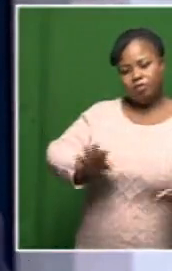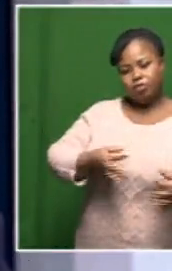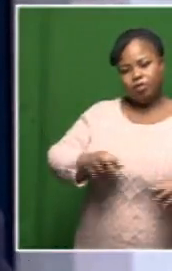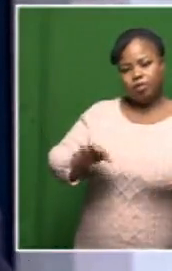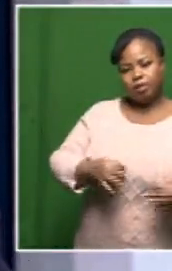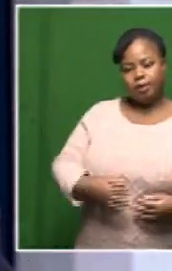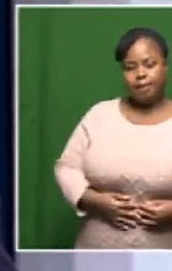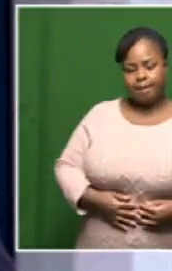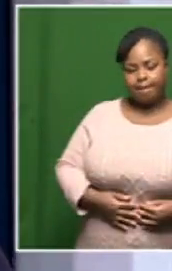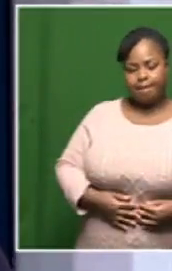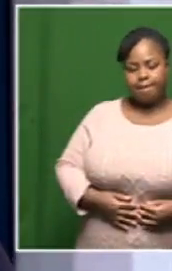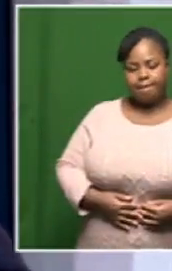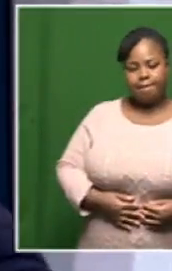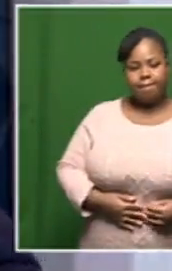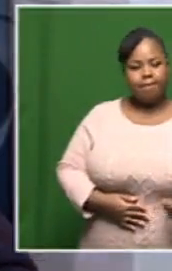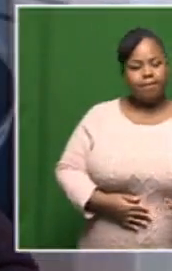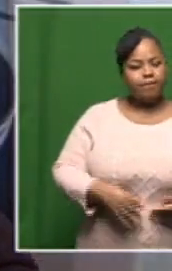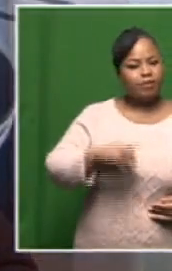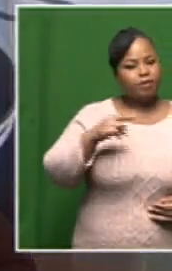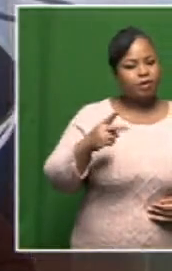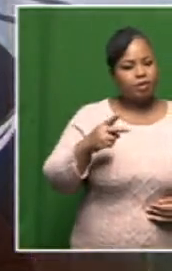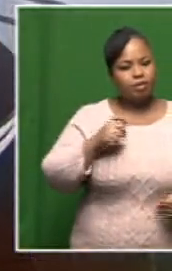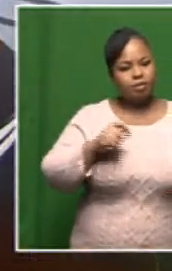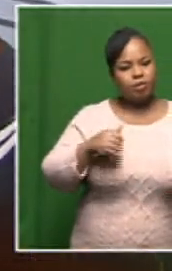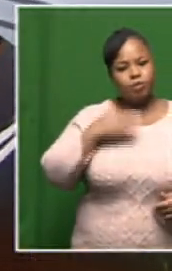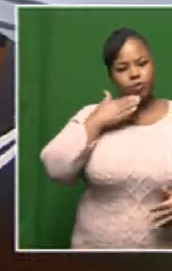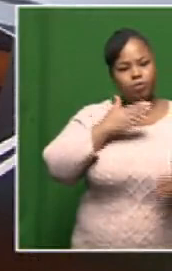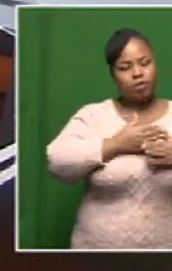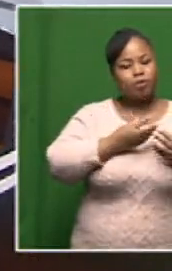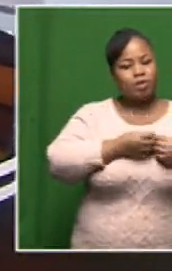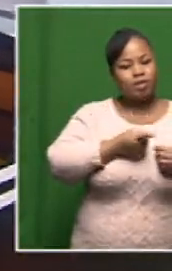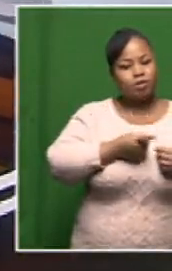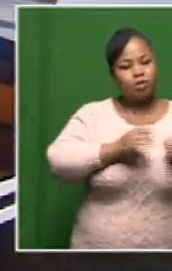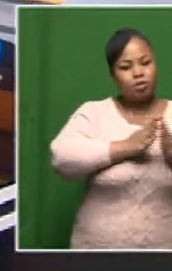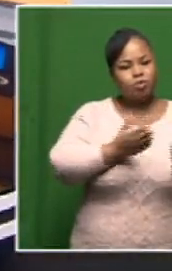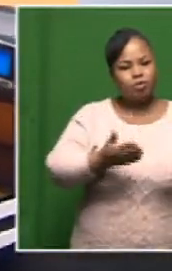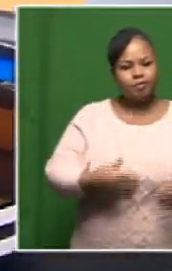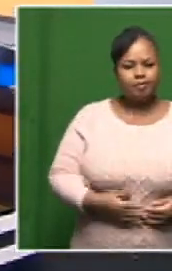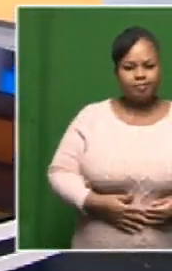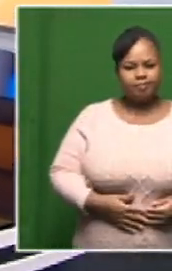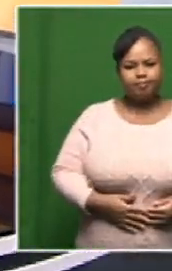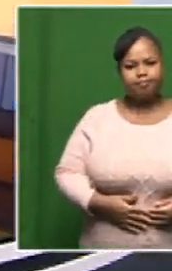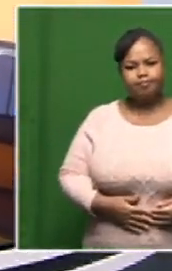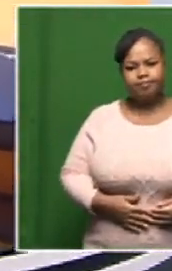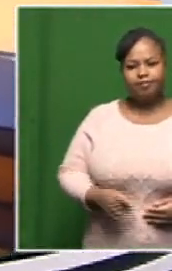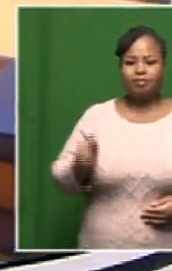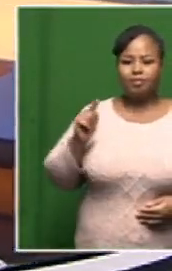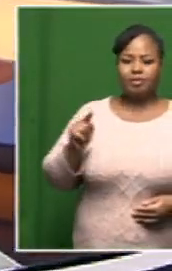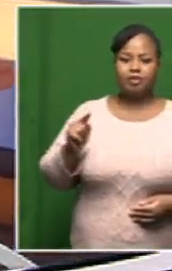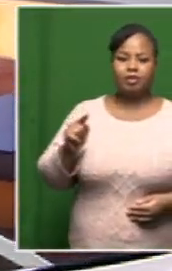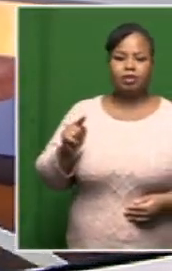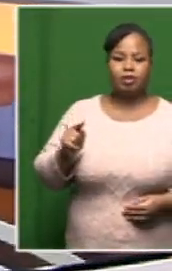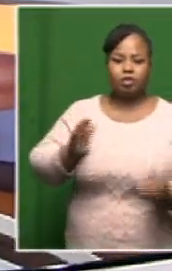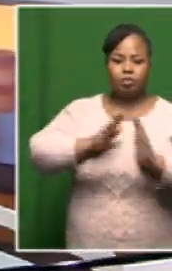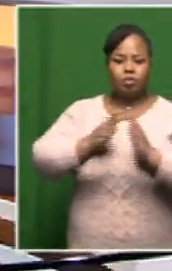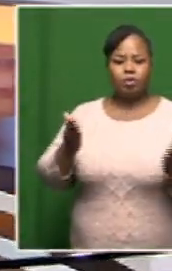musicians. Yeah. Who else did you contributed to the book? Oh, well, for sure. I mean, like, for this book to be